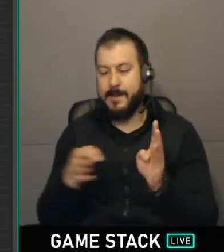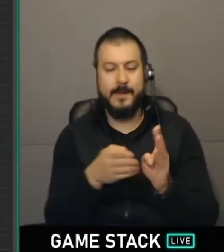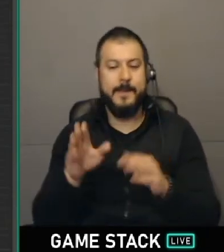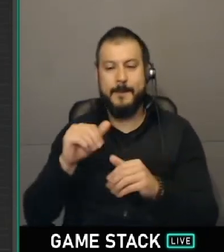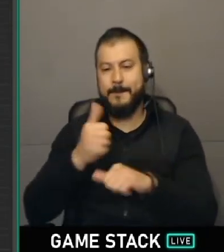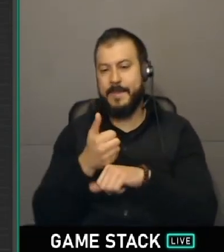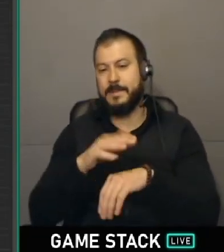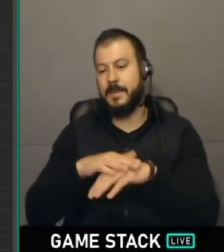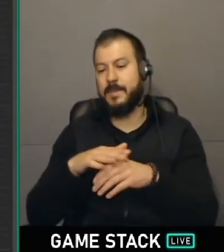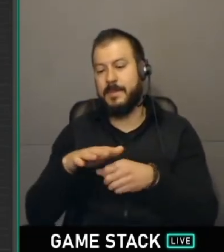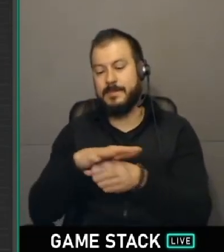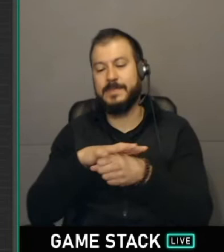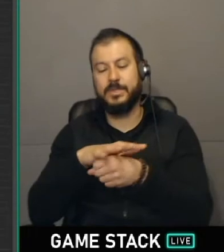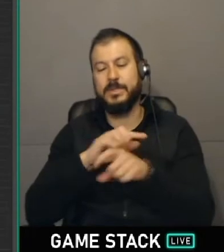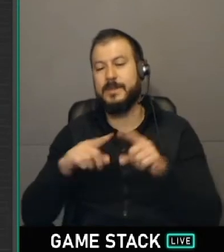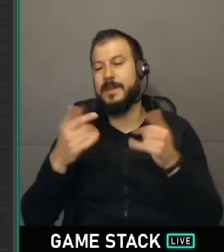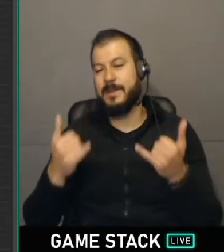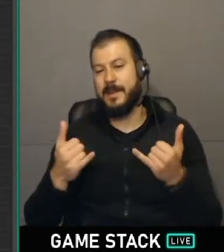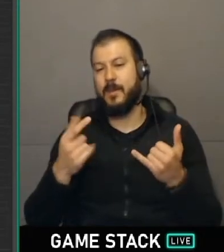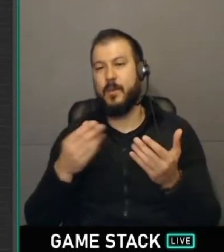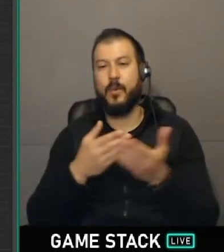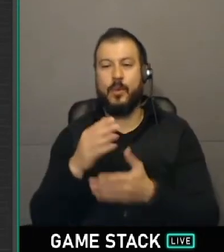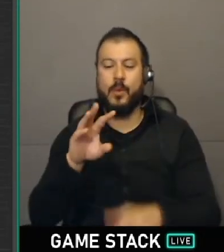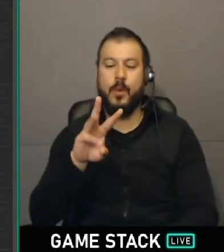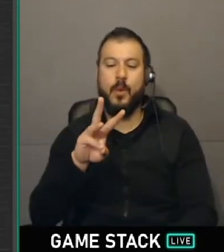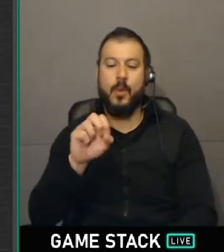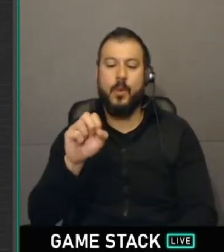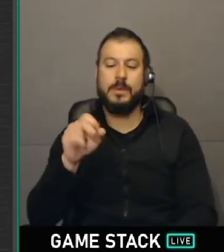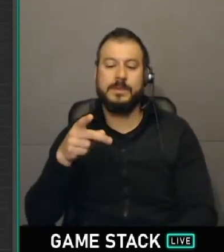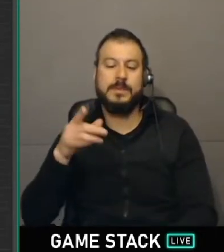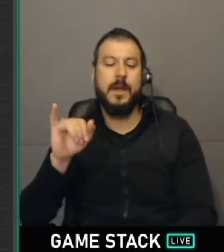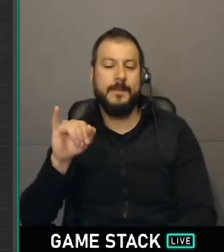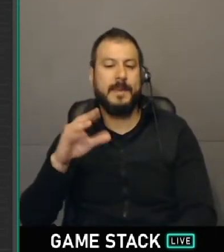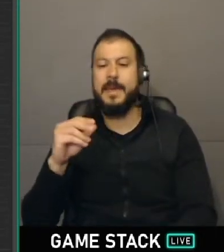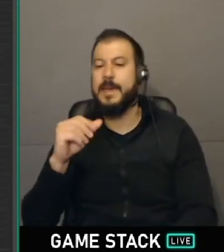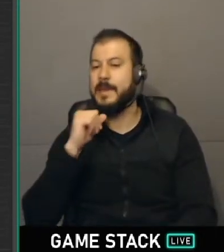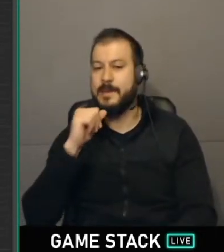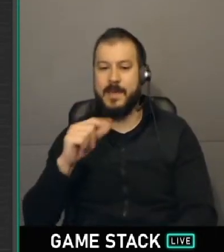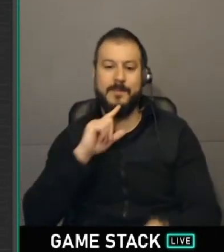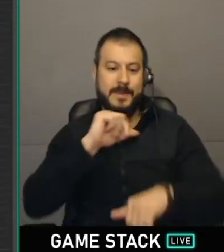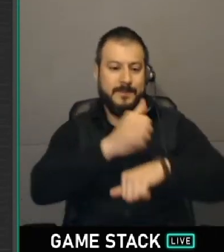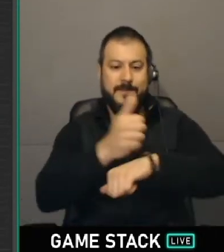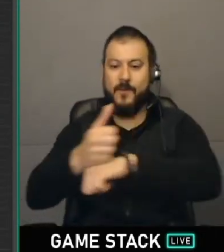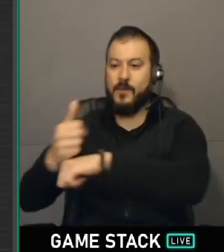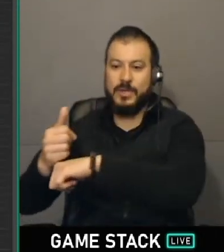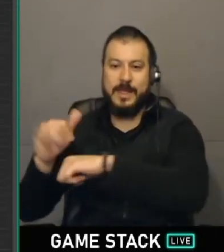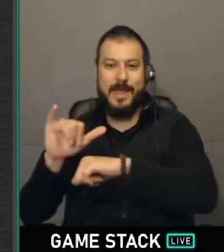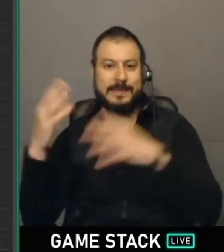they're now going through Wasapi and not being virtualized over headphones.